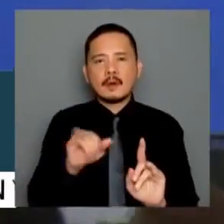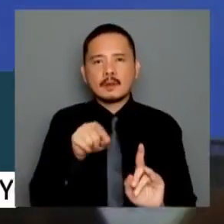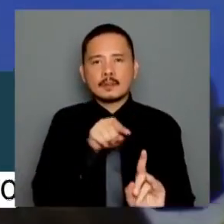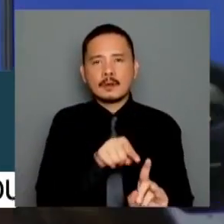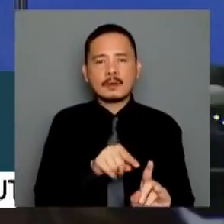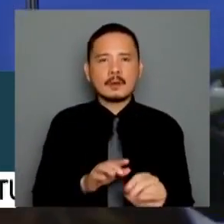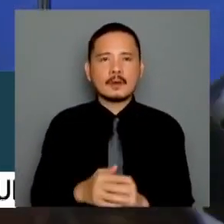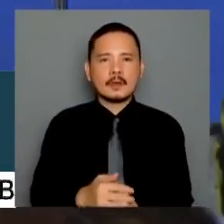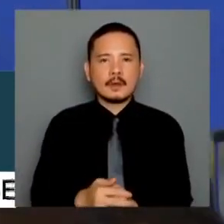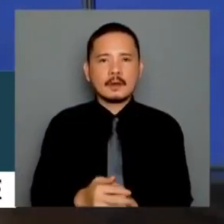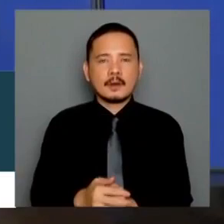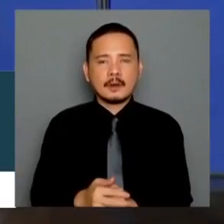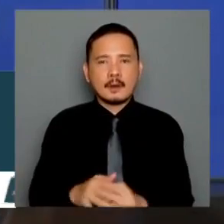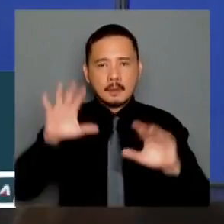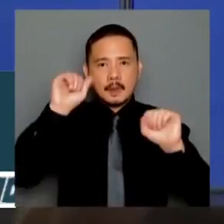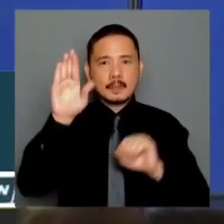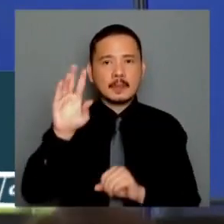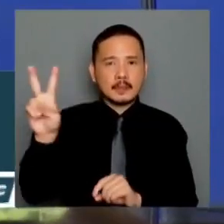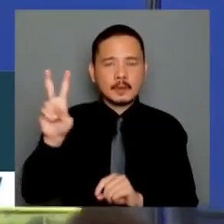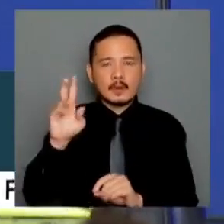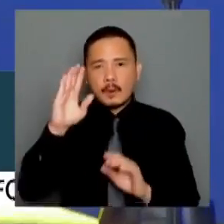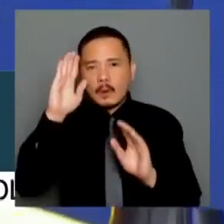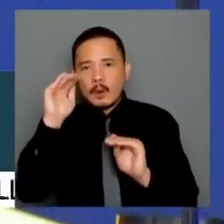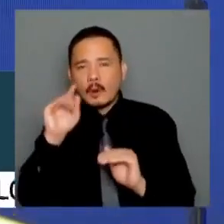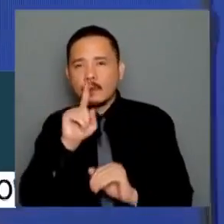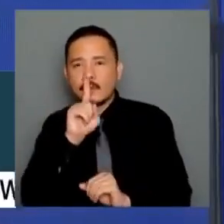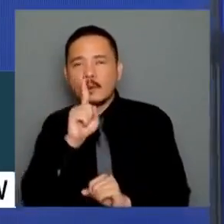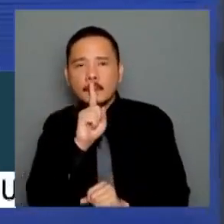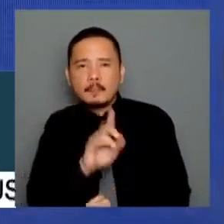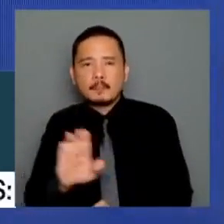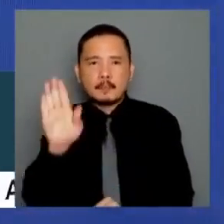the president now to really